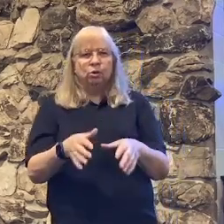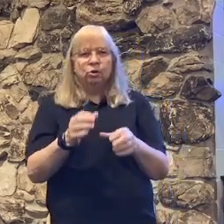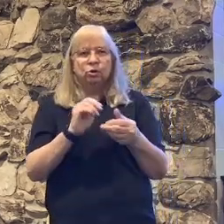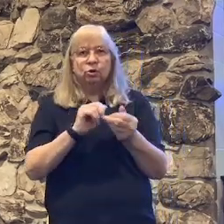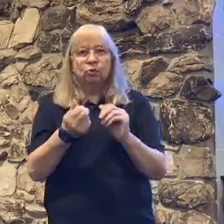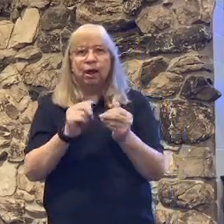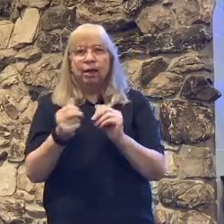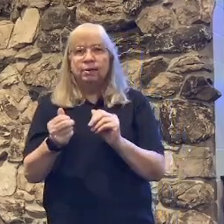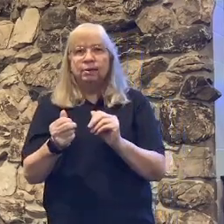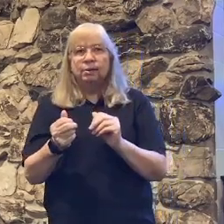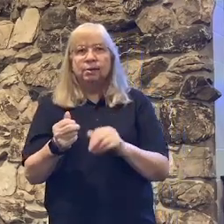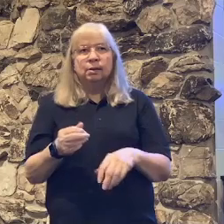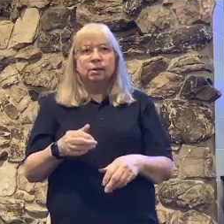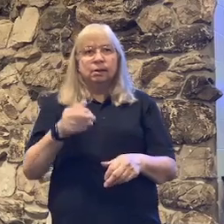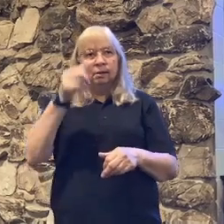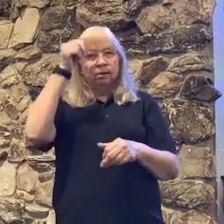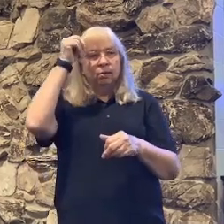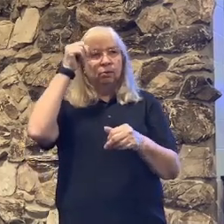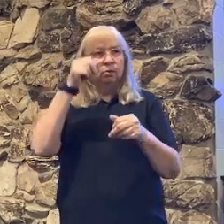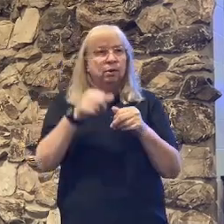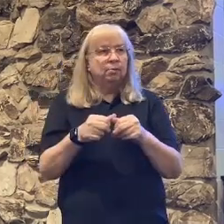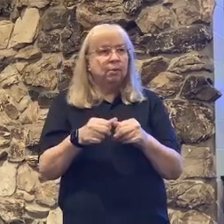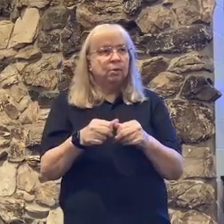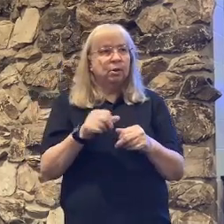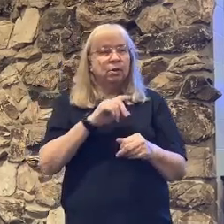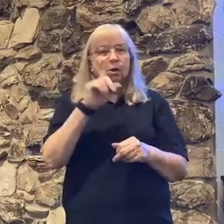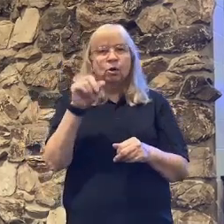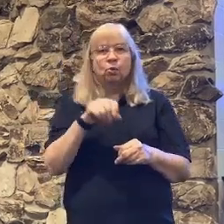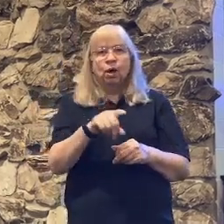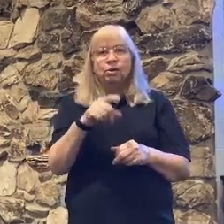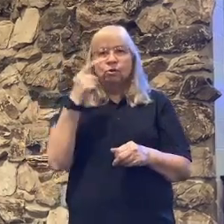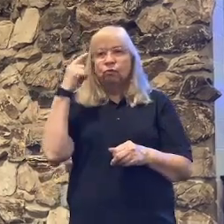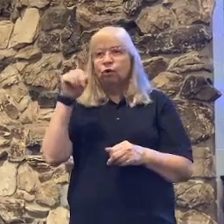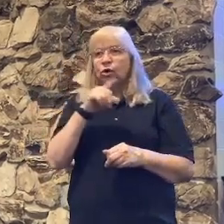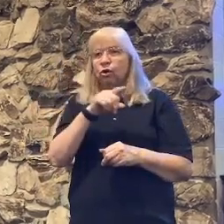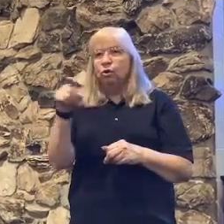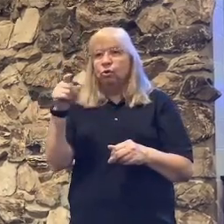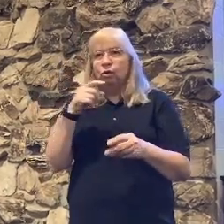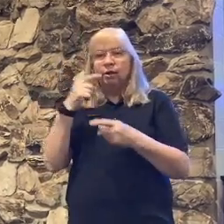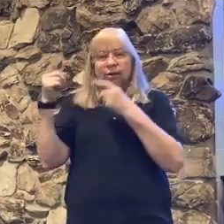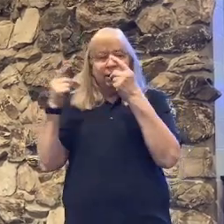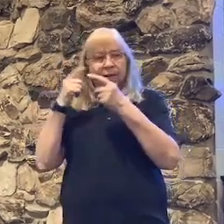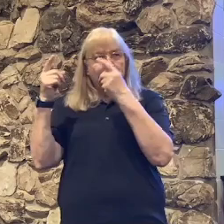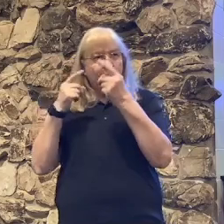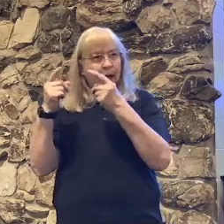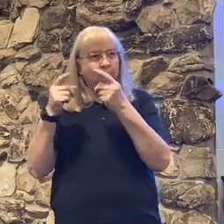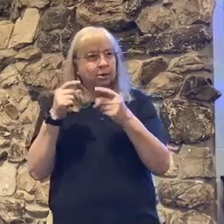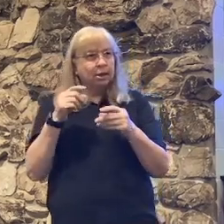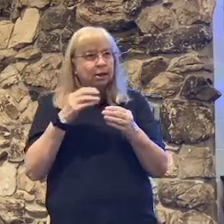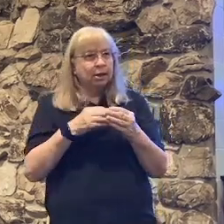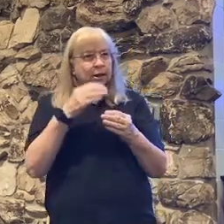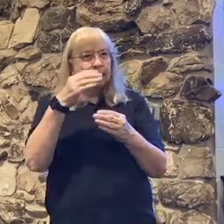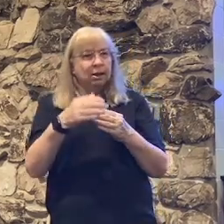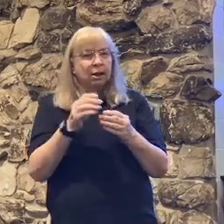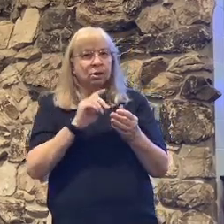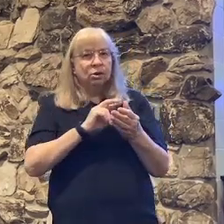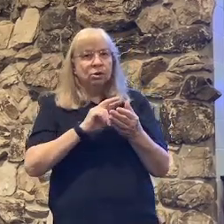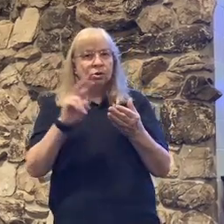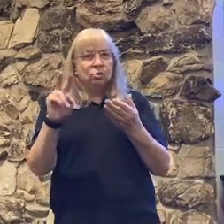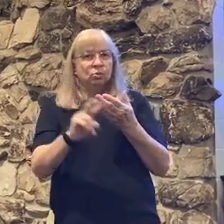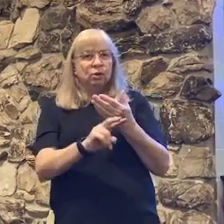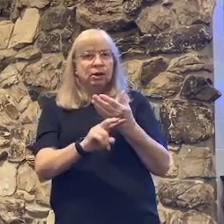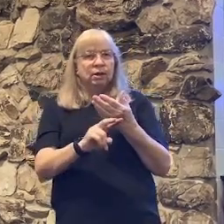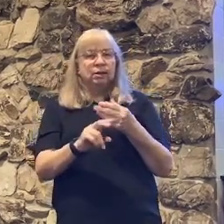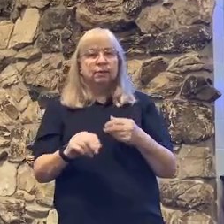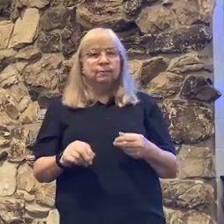So remember, the question for you to think about, to ponder the next 2 weeks,